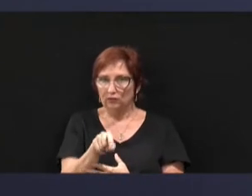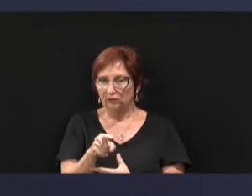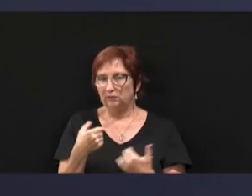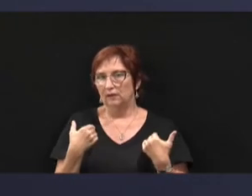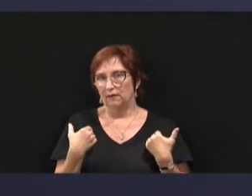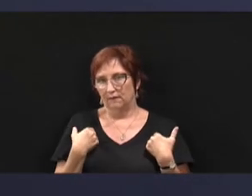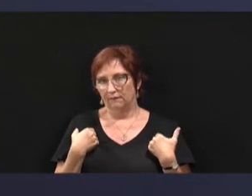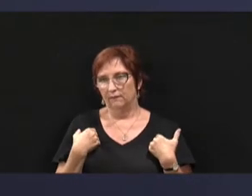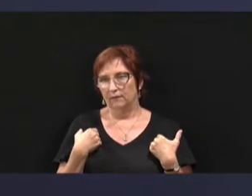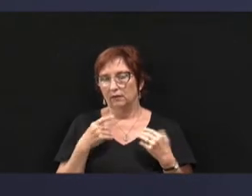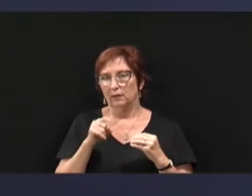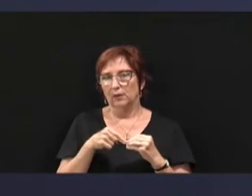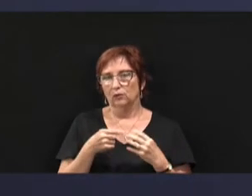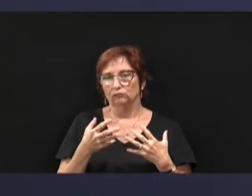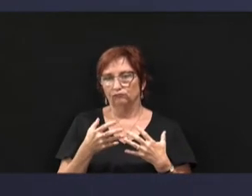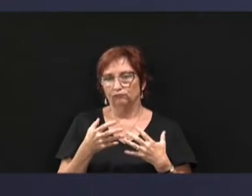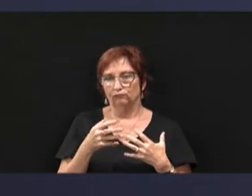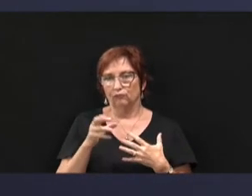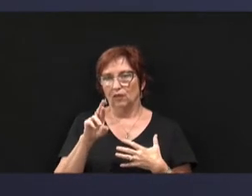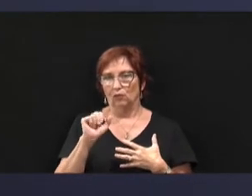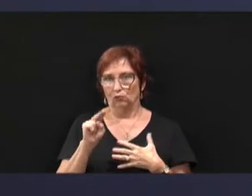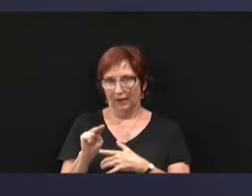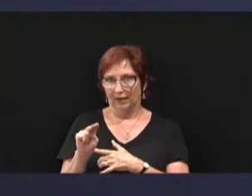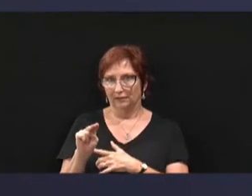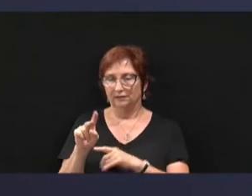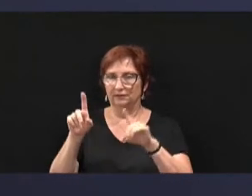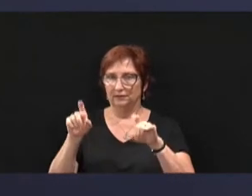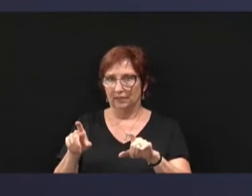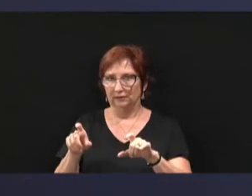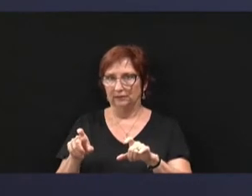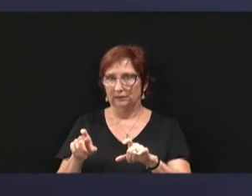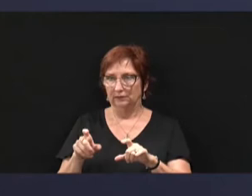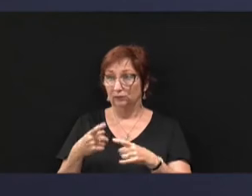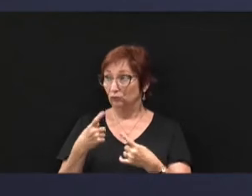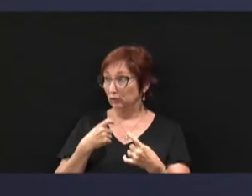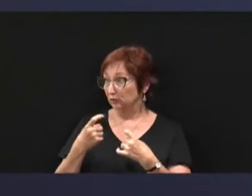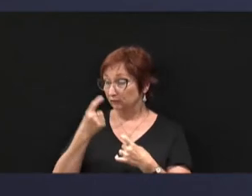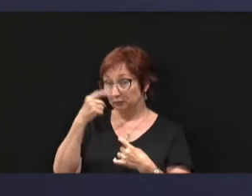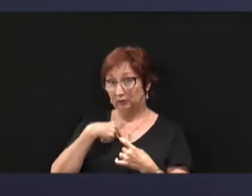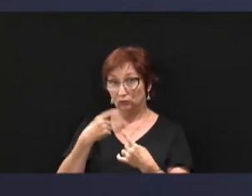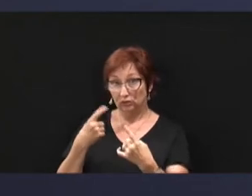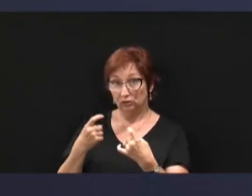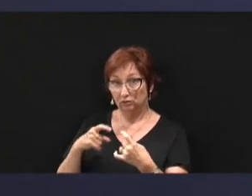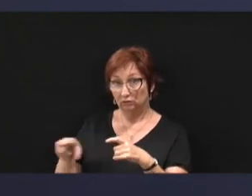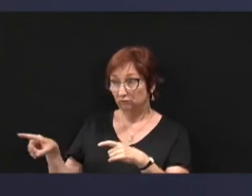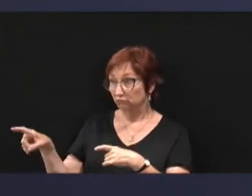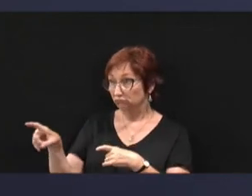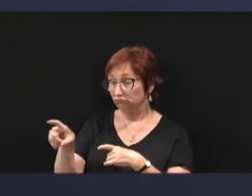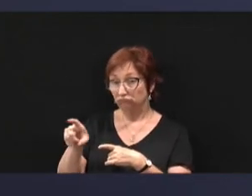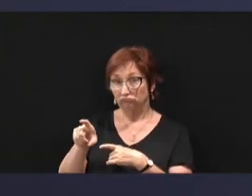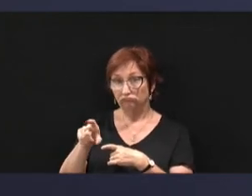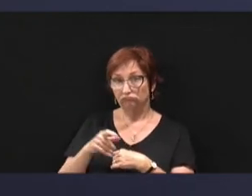have about the RAN test. Does anybody have any questions?